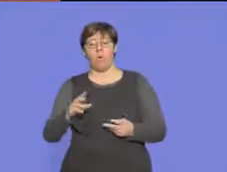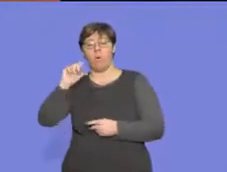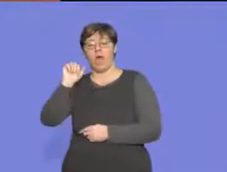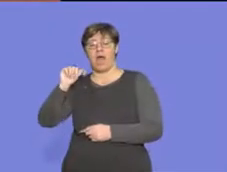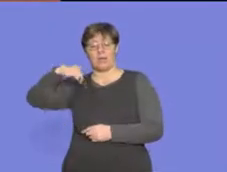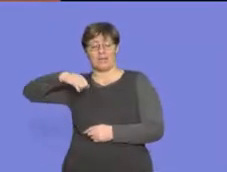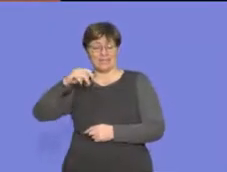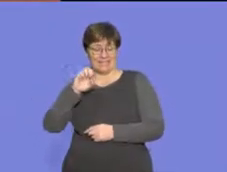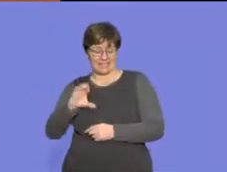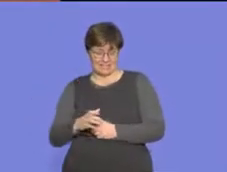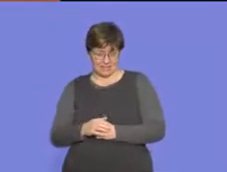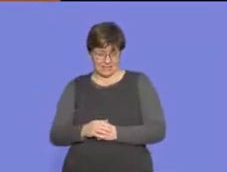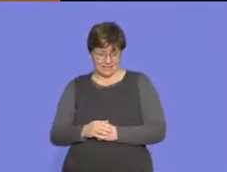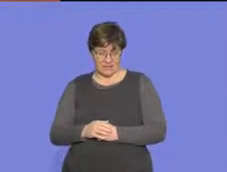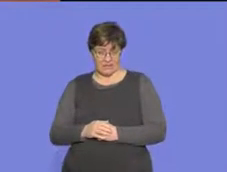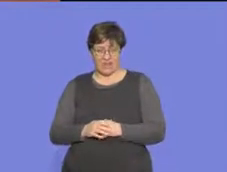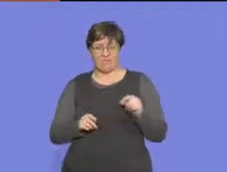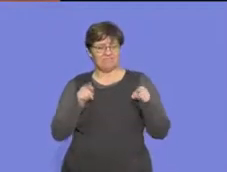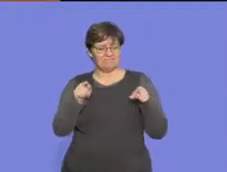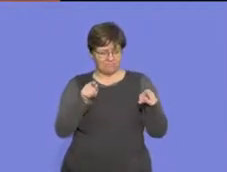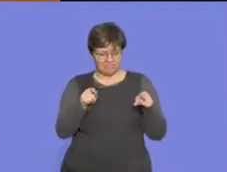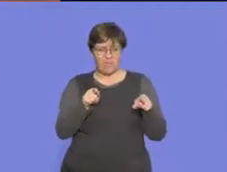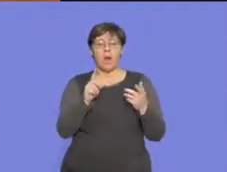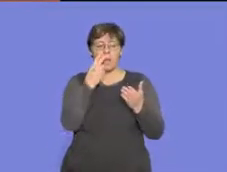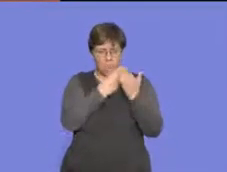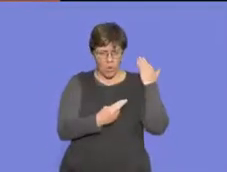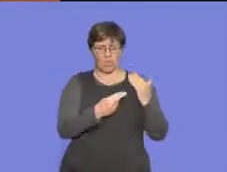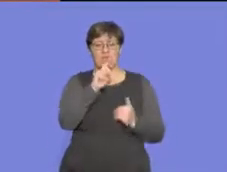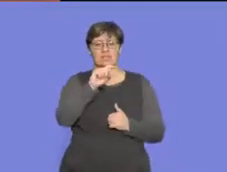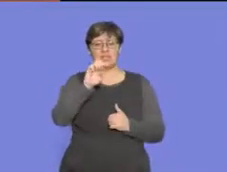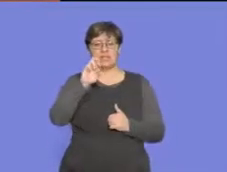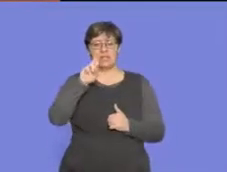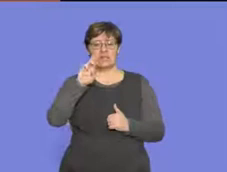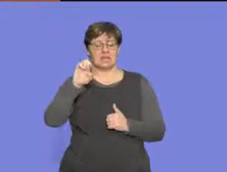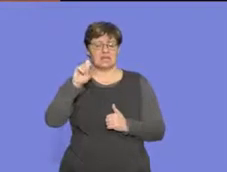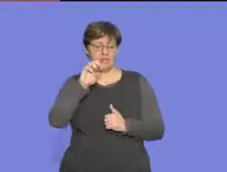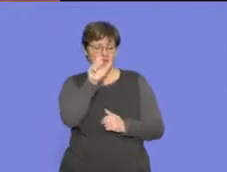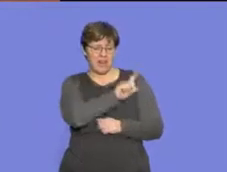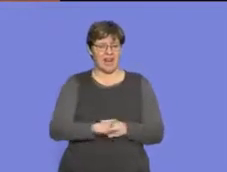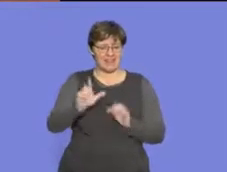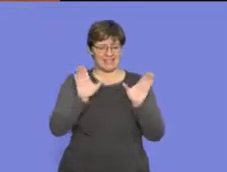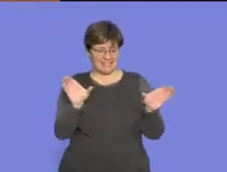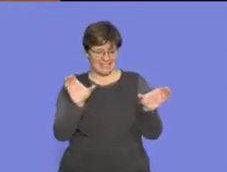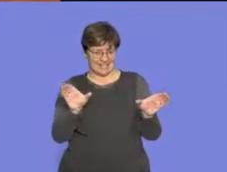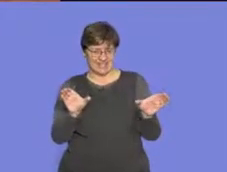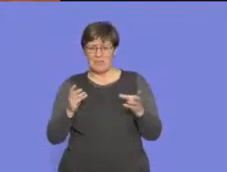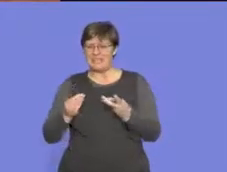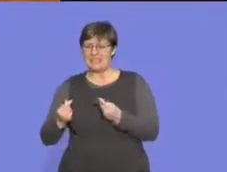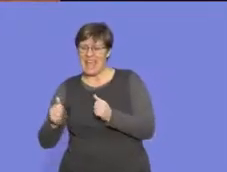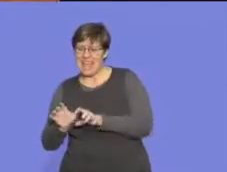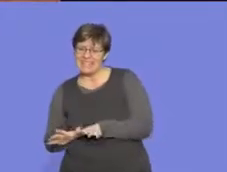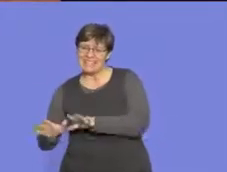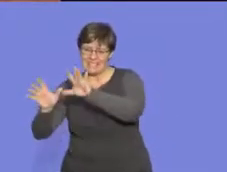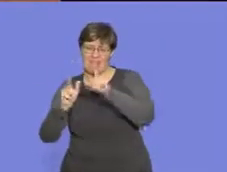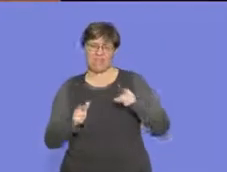these images essentially show you two terrestrial biomes. And these biomes essentially point to the complexities and as well as the